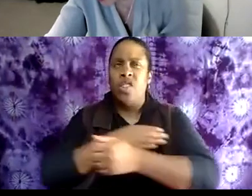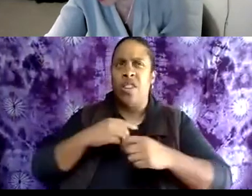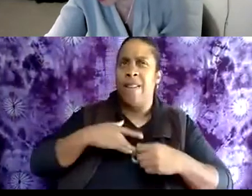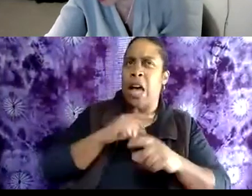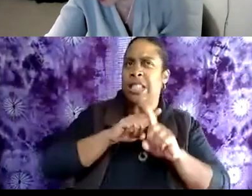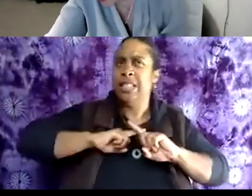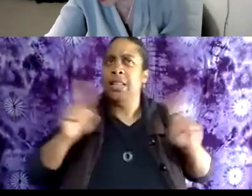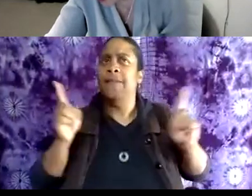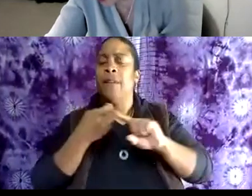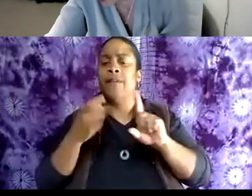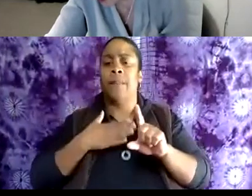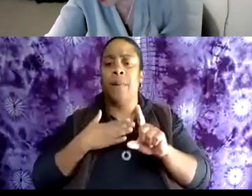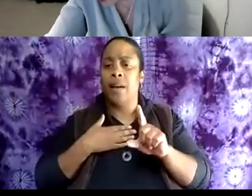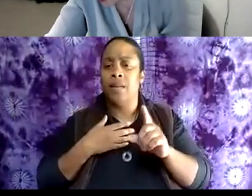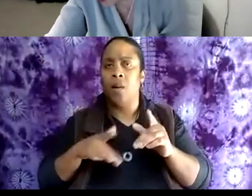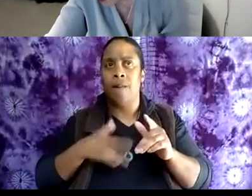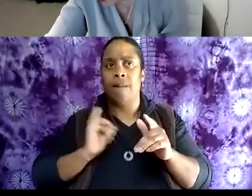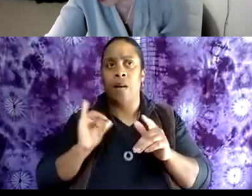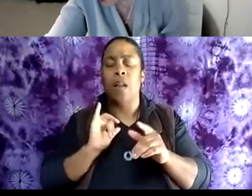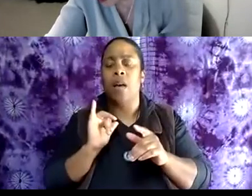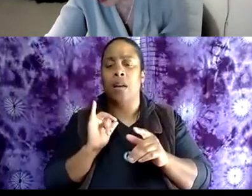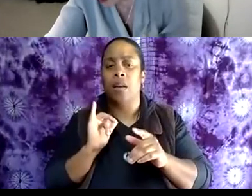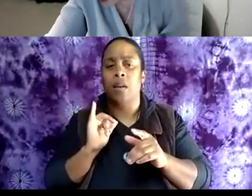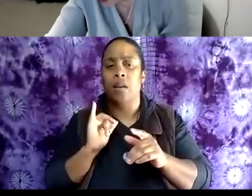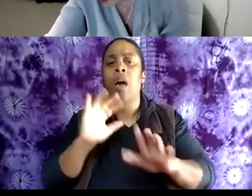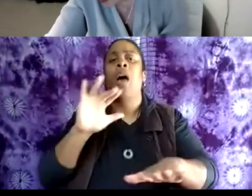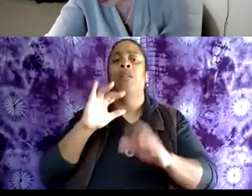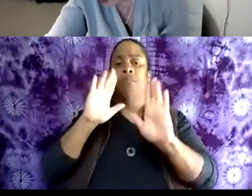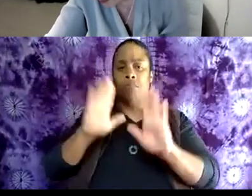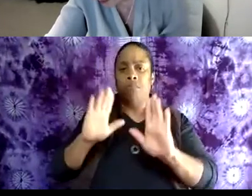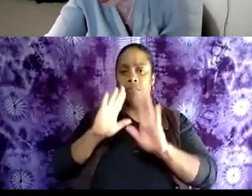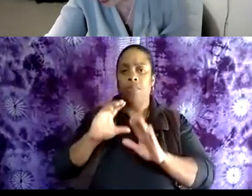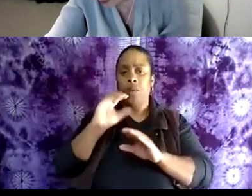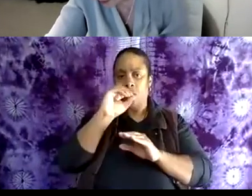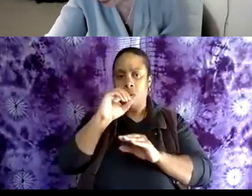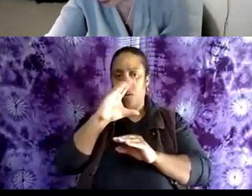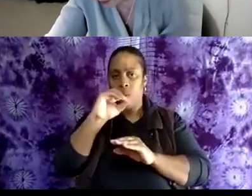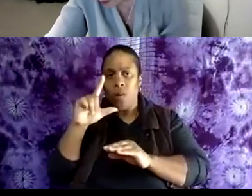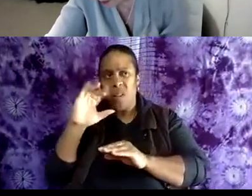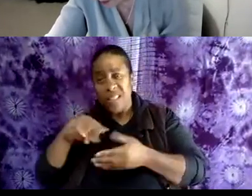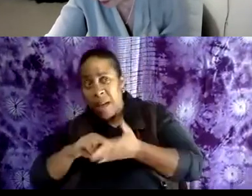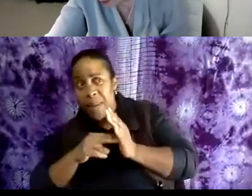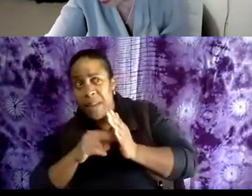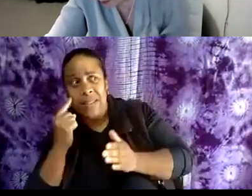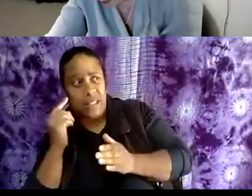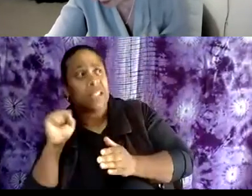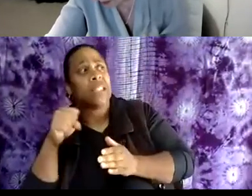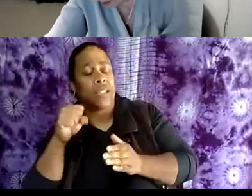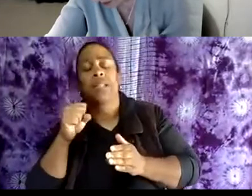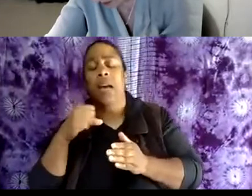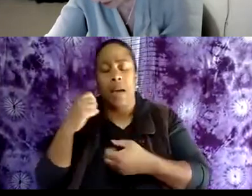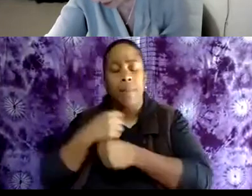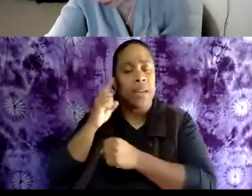felt as if it was coming in. Okay, great, cool. If that makes sense. Yeah. Yeah, it makes sense,